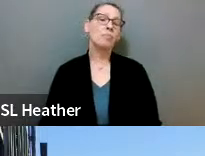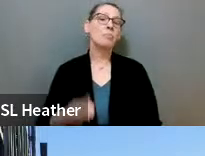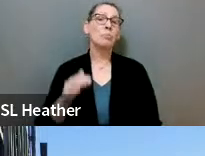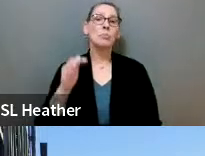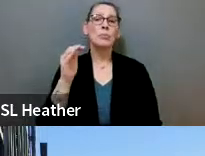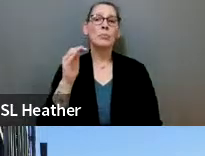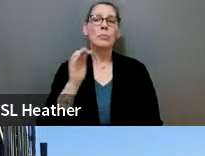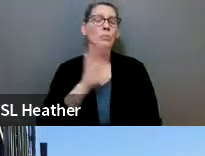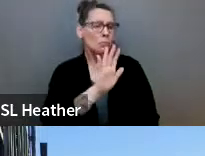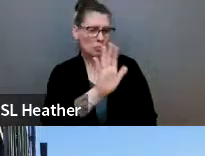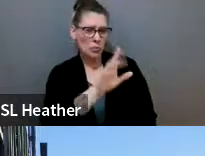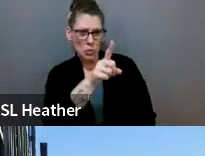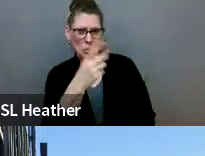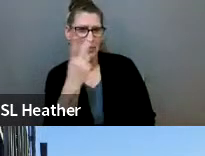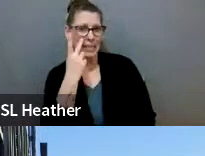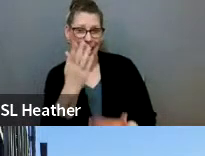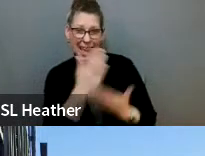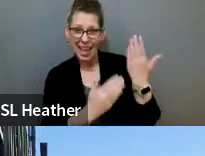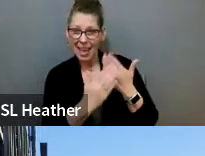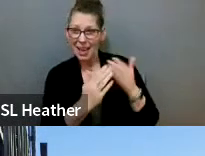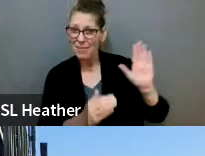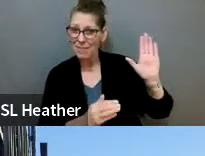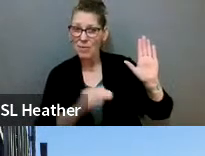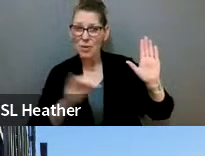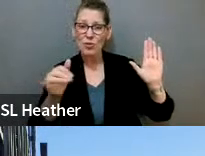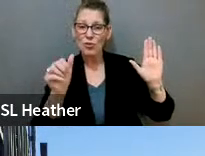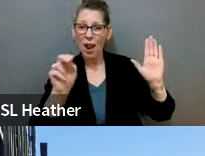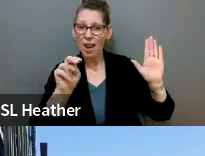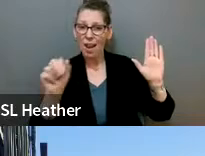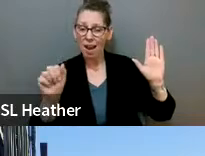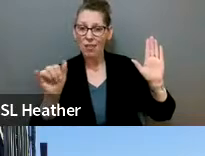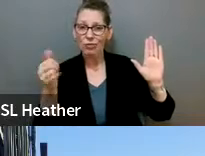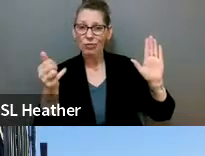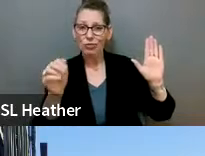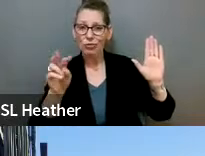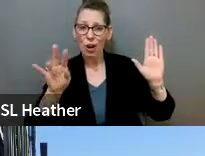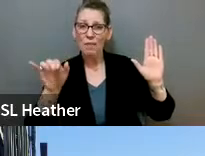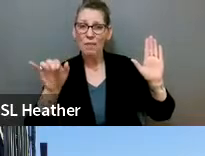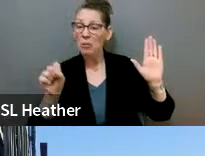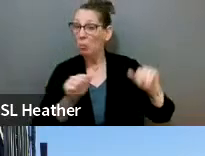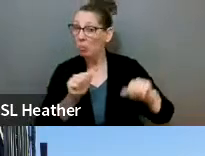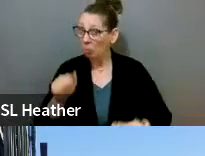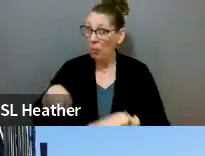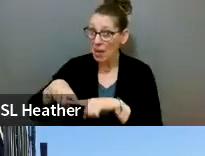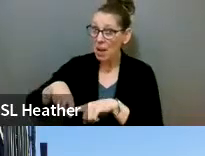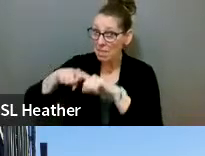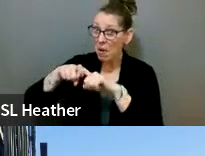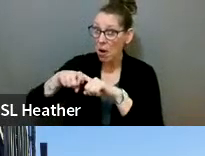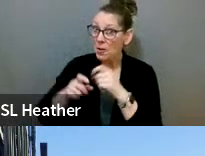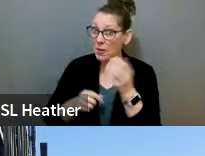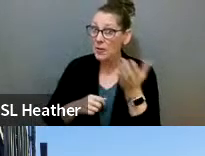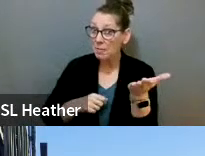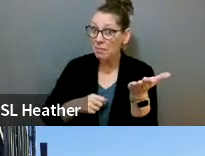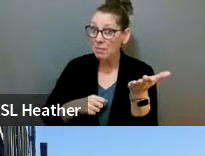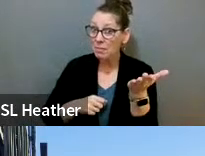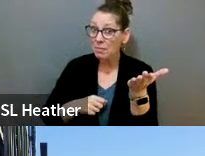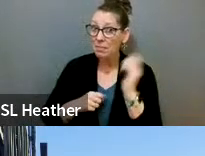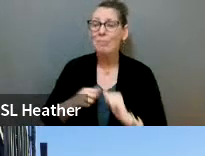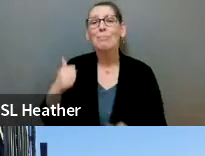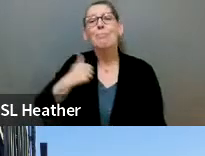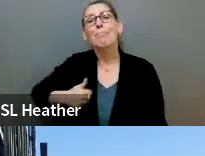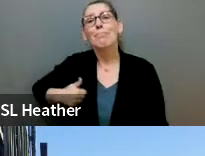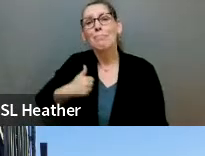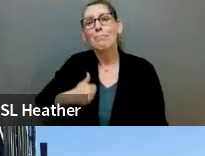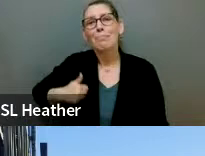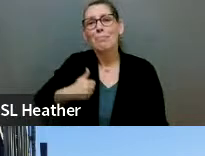Megan, you have a hand up from Jana Jarvis. We can pause. Megan, I'm sorry to